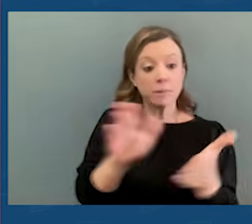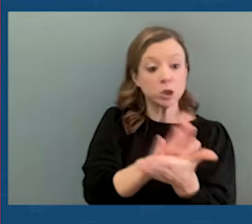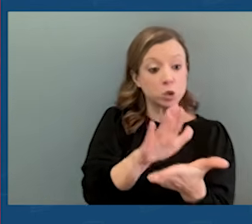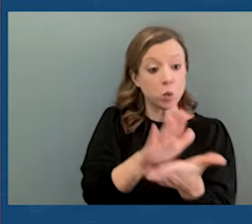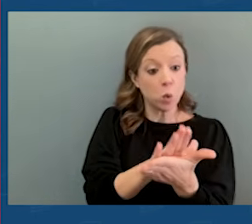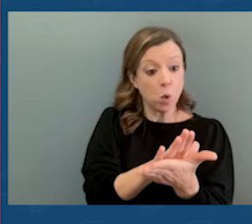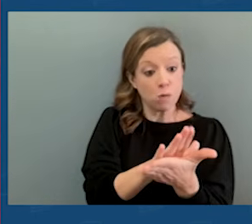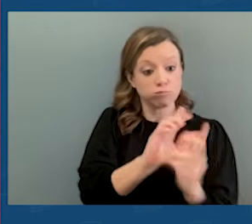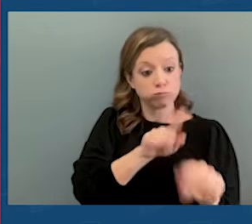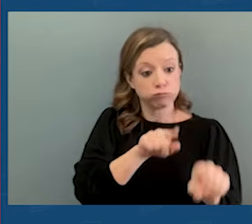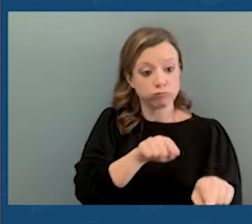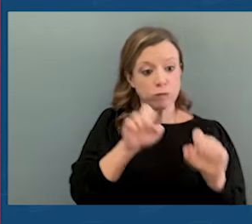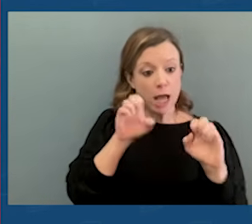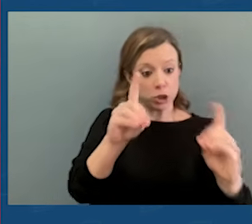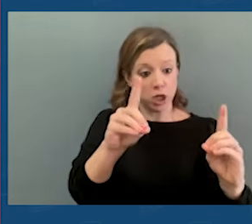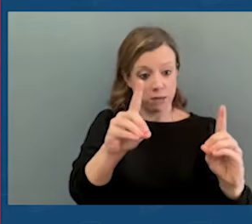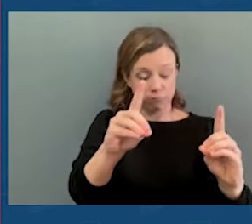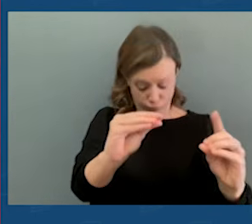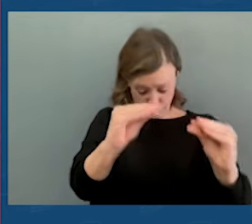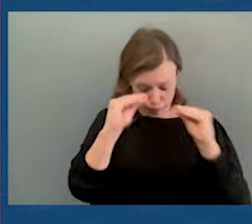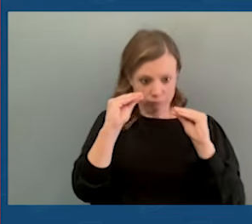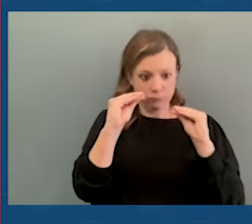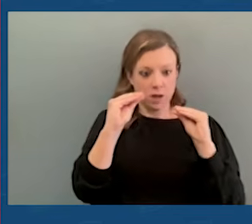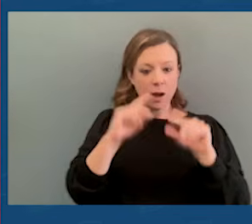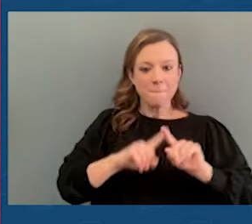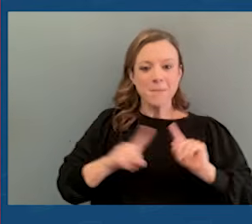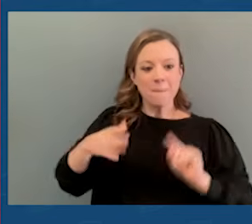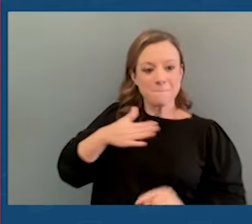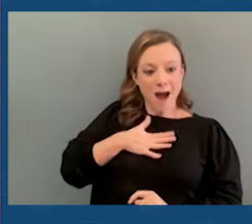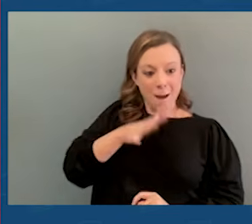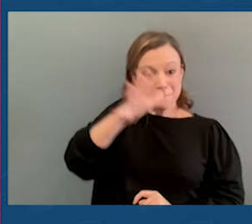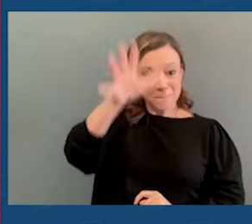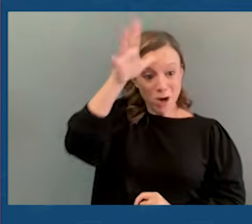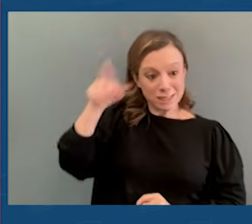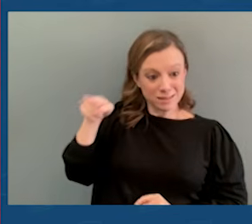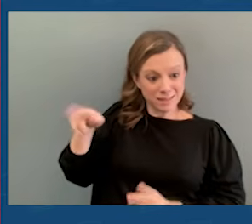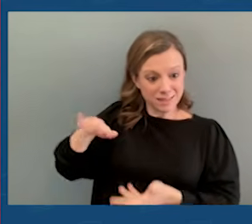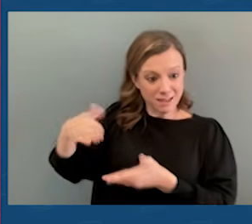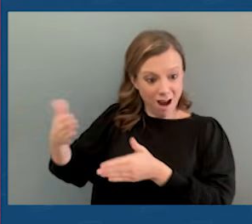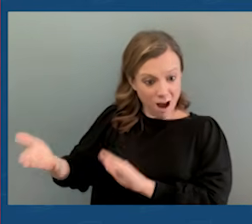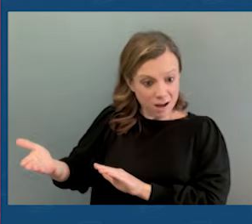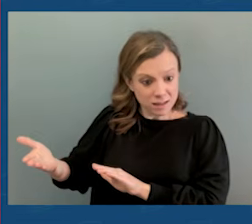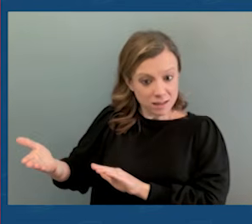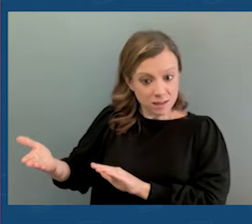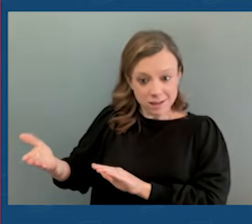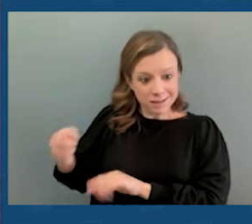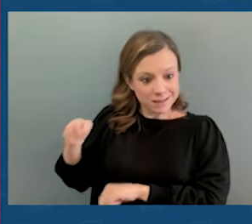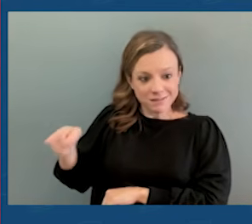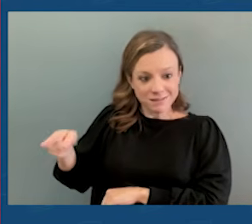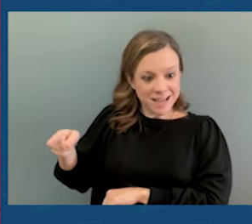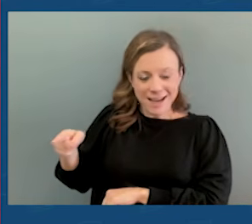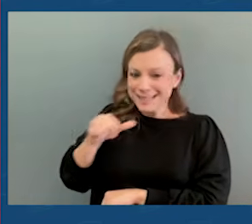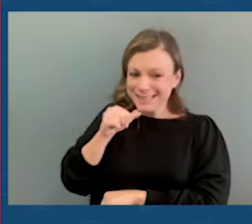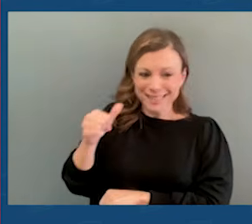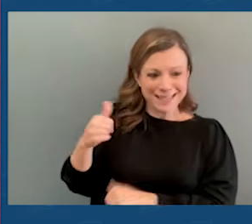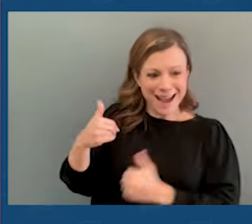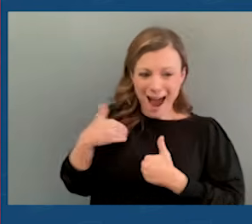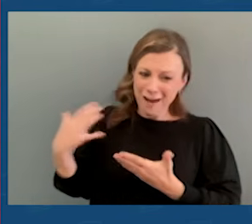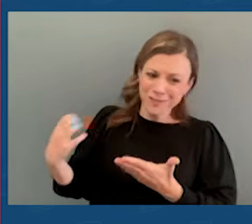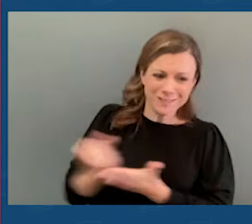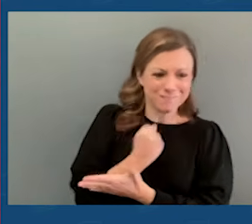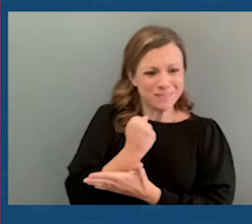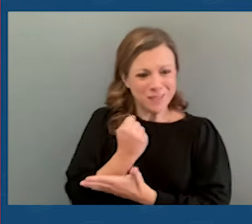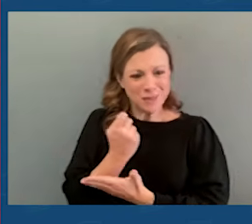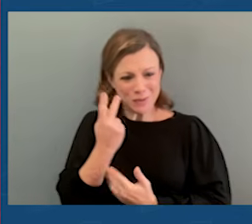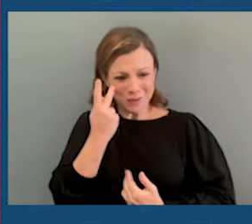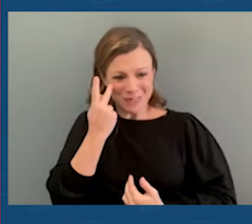the reality is that when my parents died, they didn't get a chance to see me as senator. They